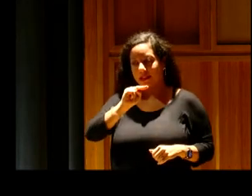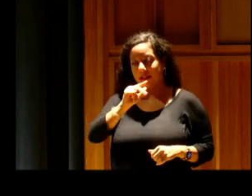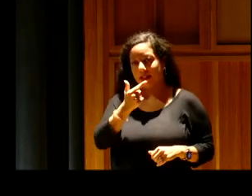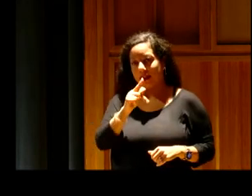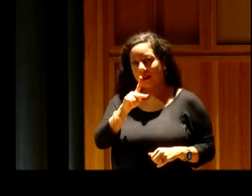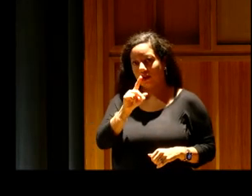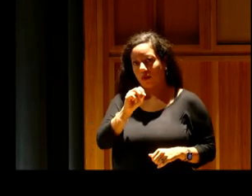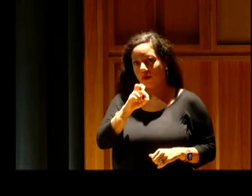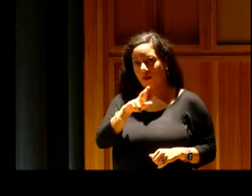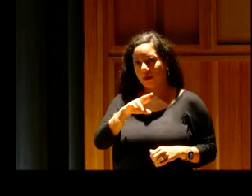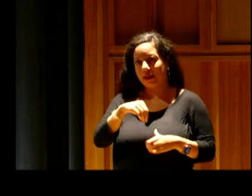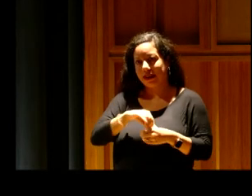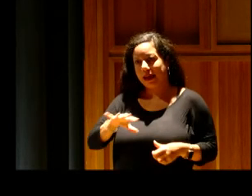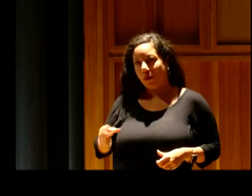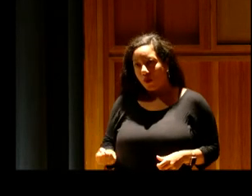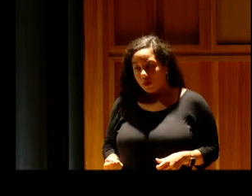Cambodia.